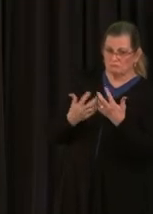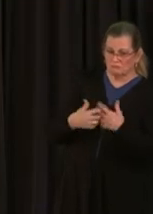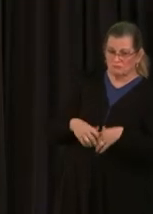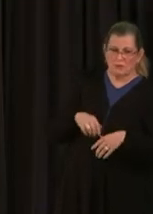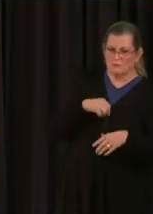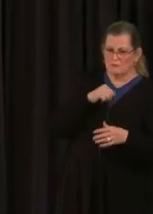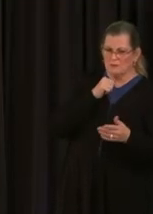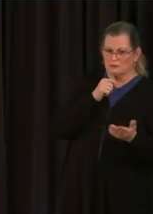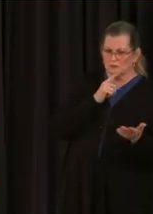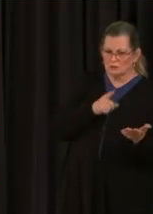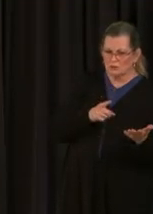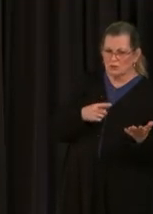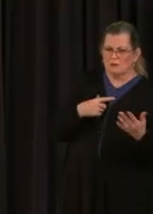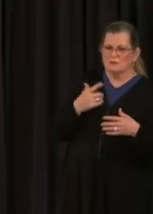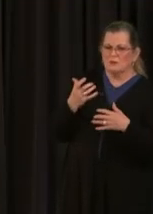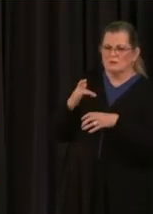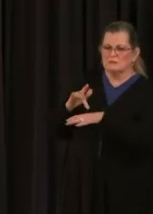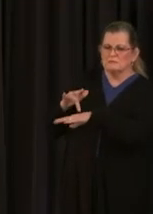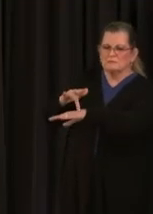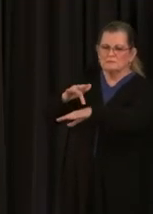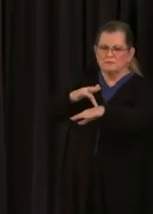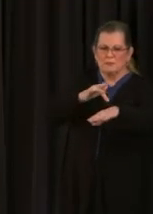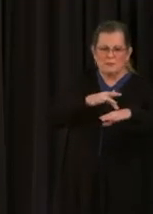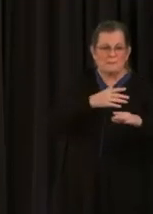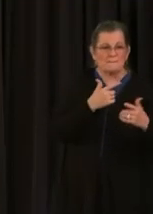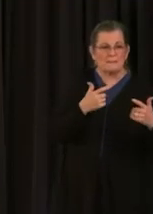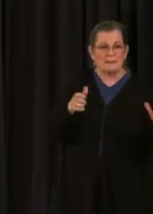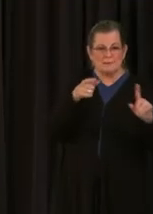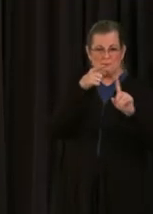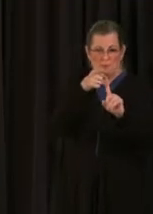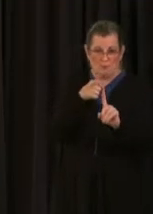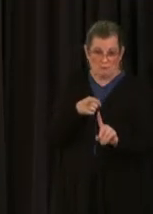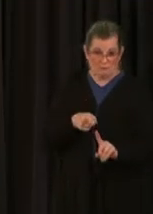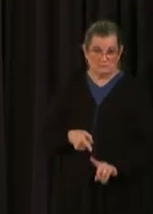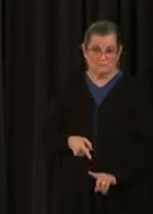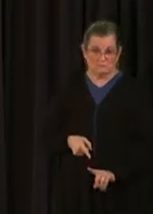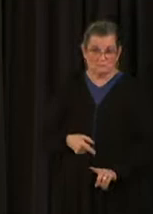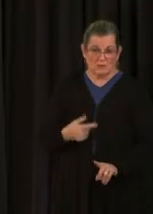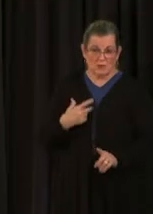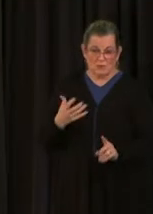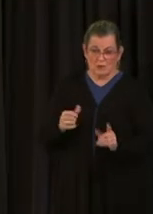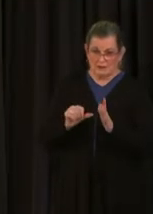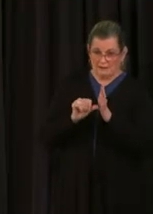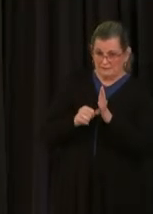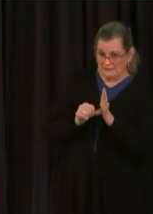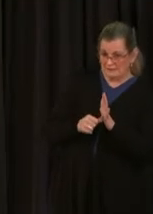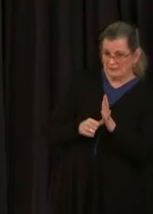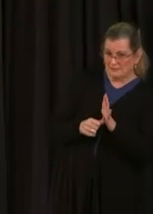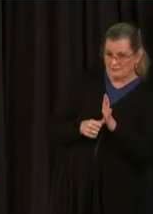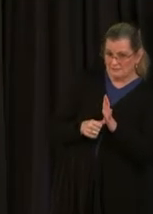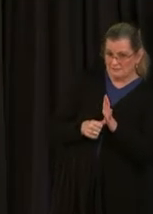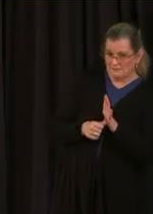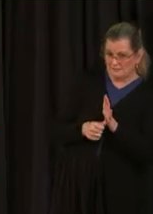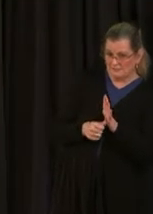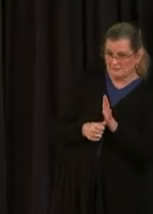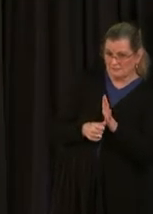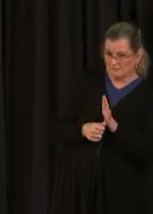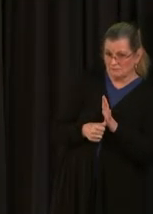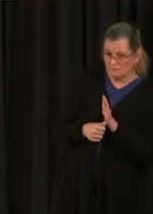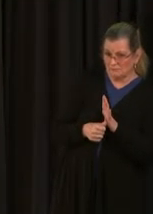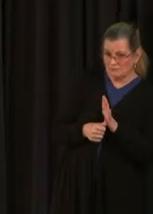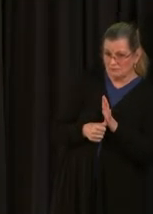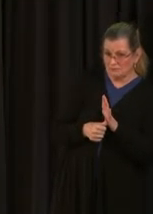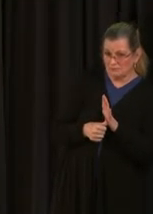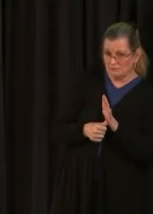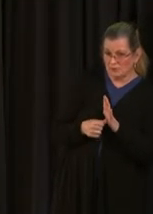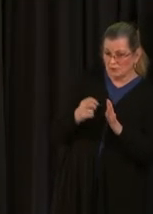we've publicized all of the efforts that we're undertaking with regard to doing our part. We have messaging and signage throughout